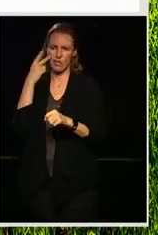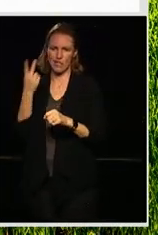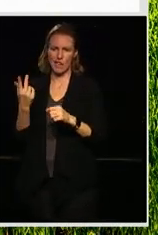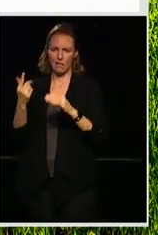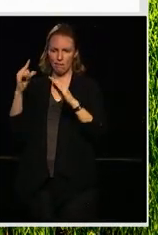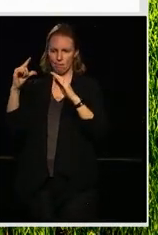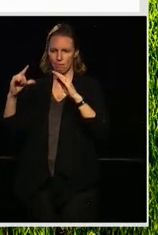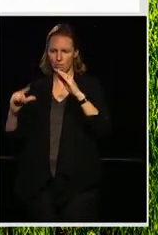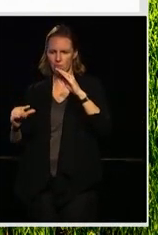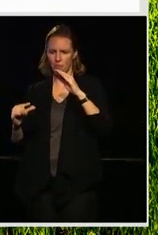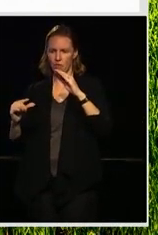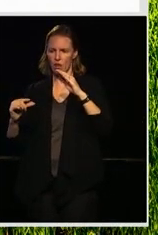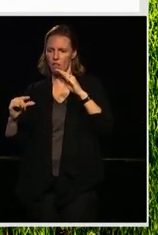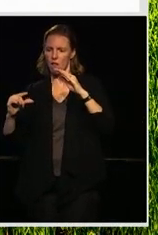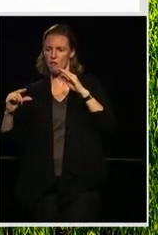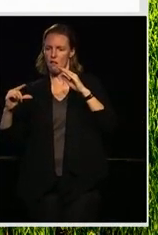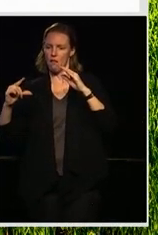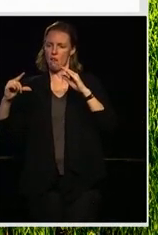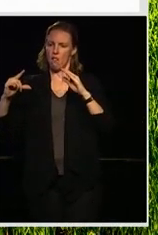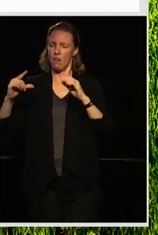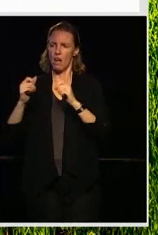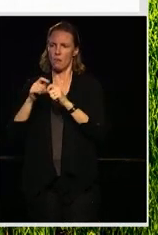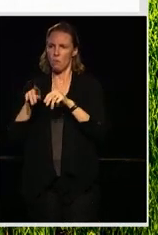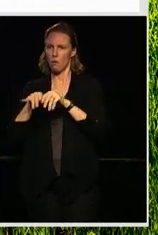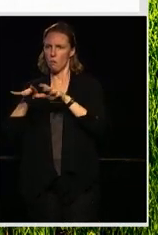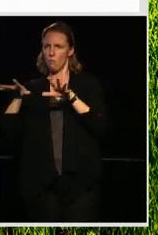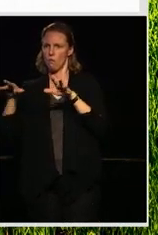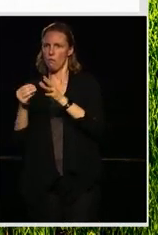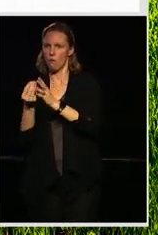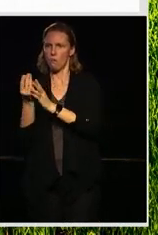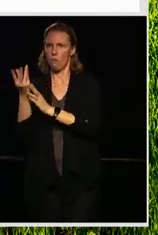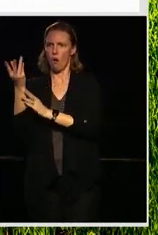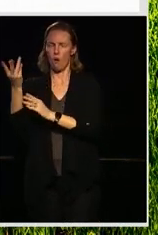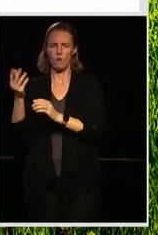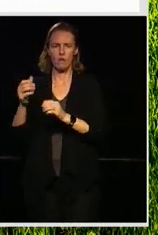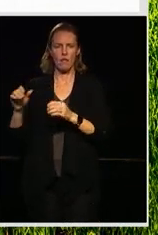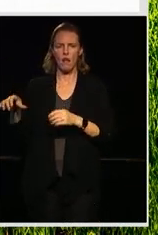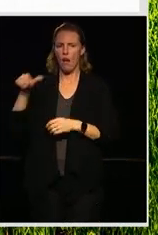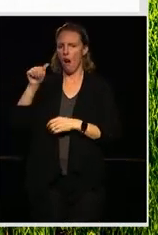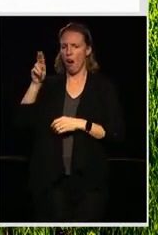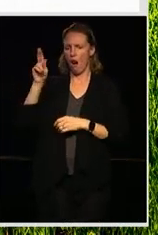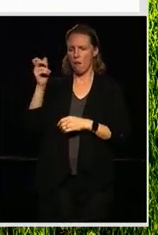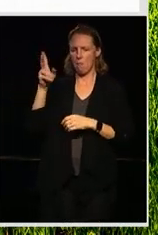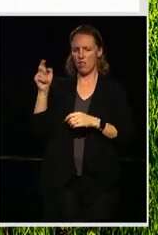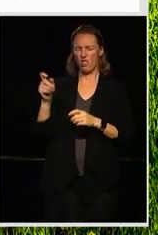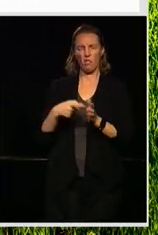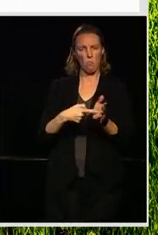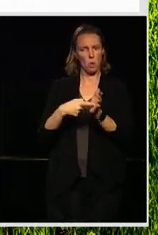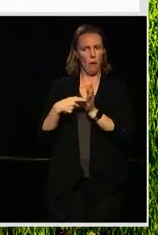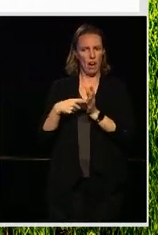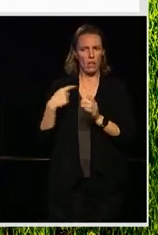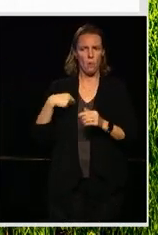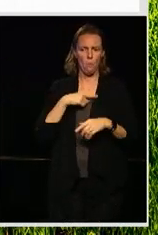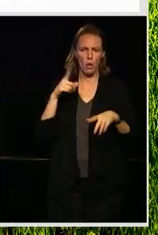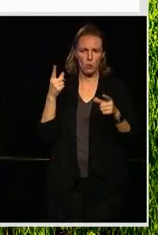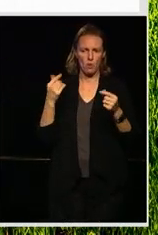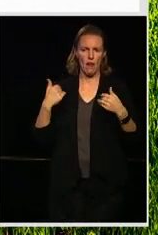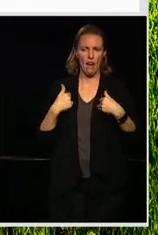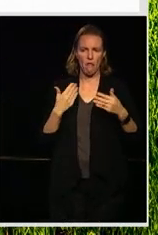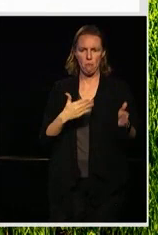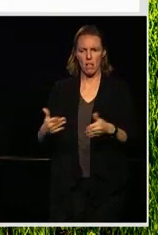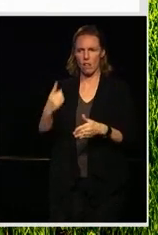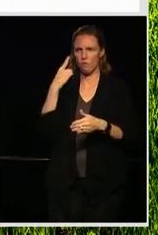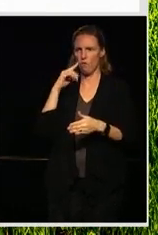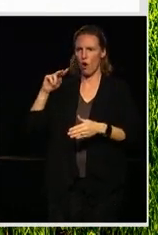bottom line actually improve as we scale. The automation is absolutely required. We do have plans for our